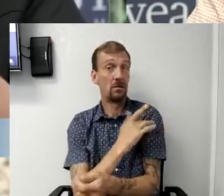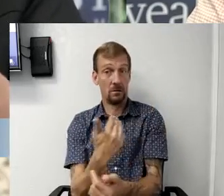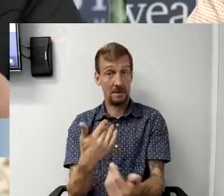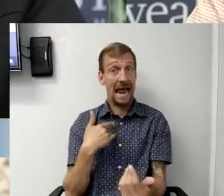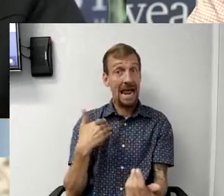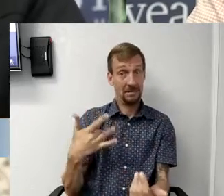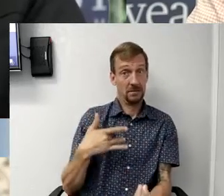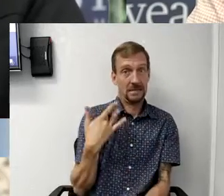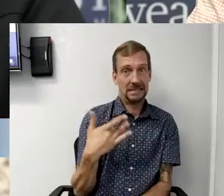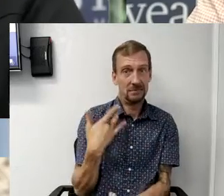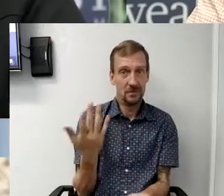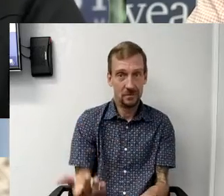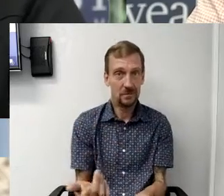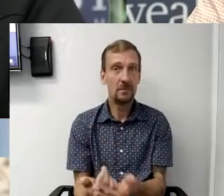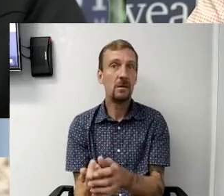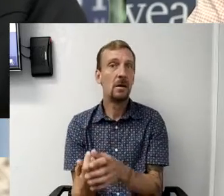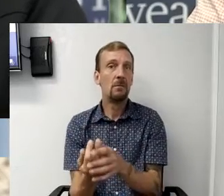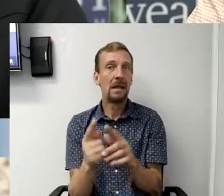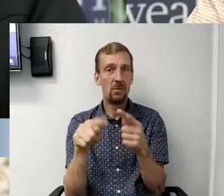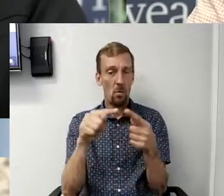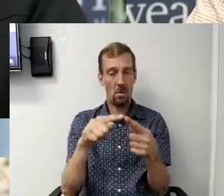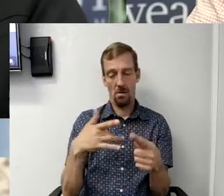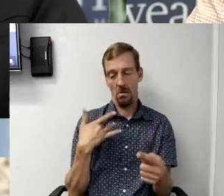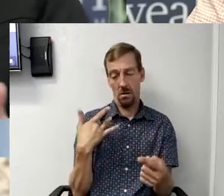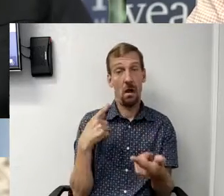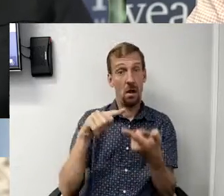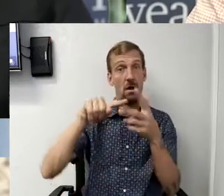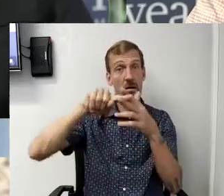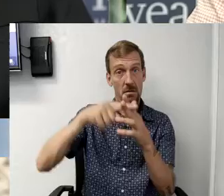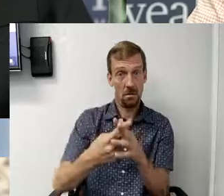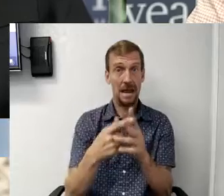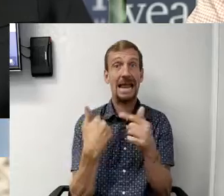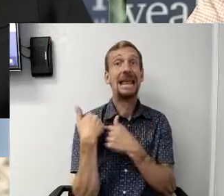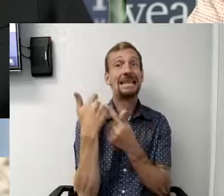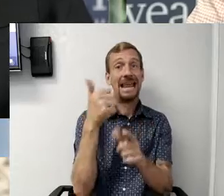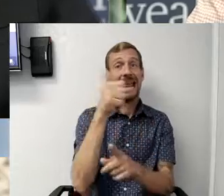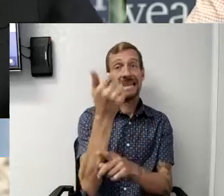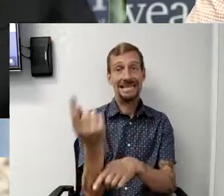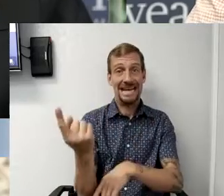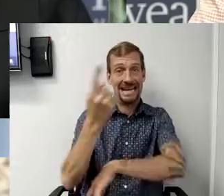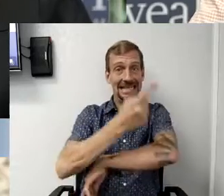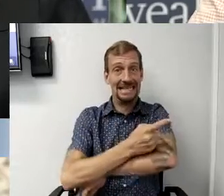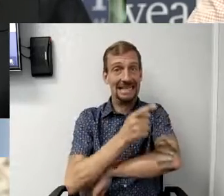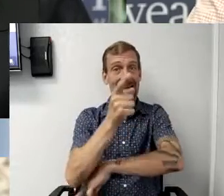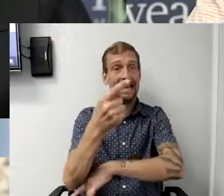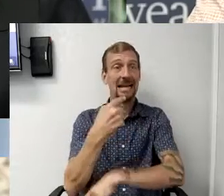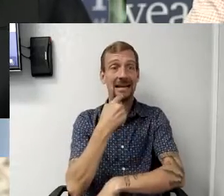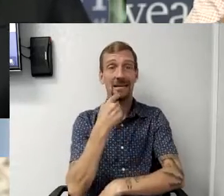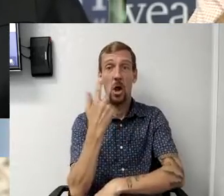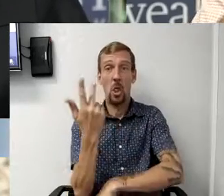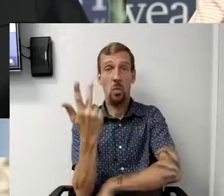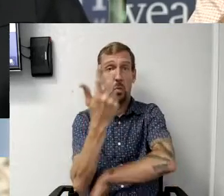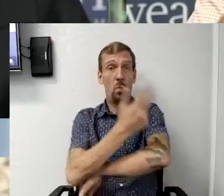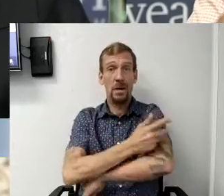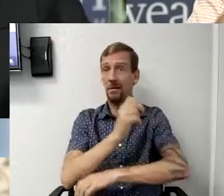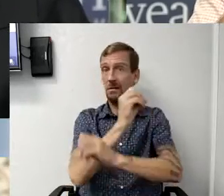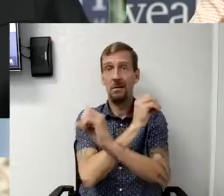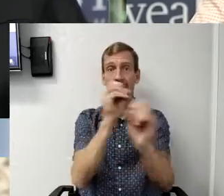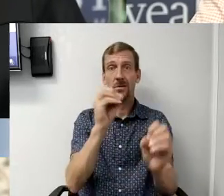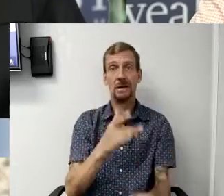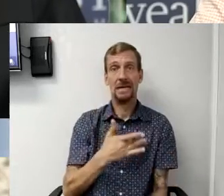or since symptoms started, if it's been at least 10 days since that point and they've gone 3 days without